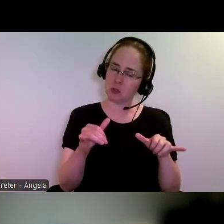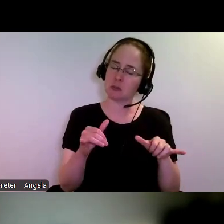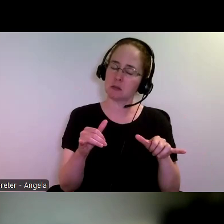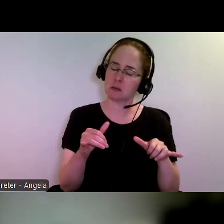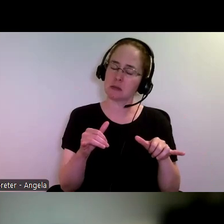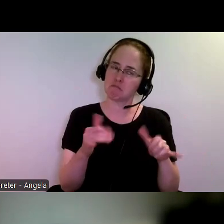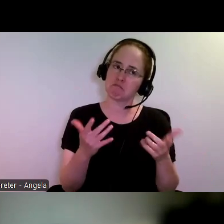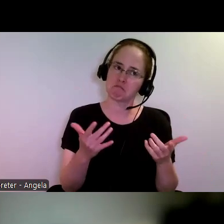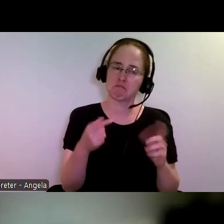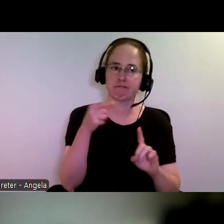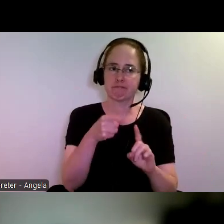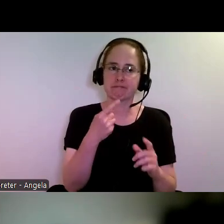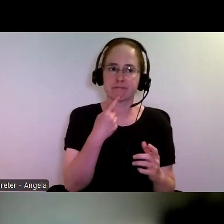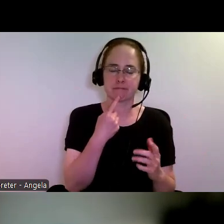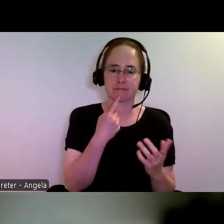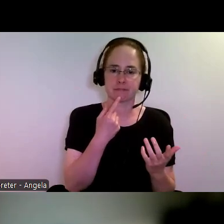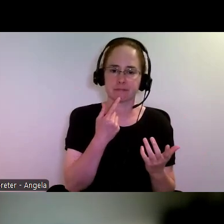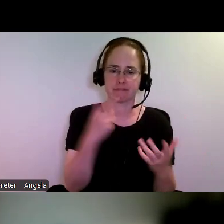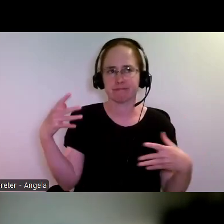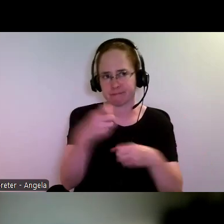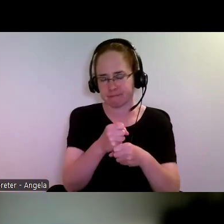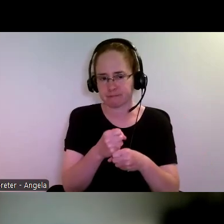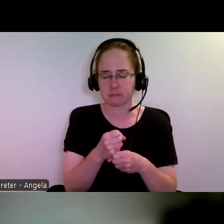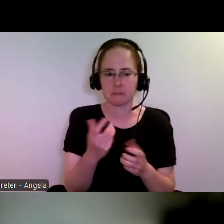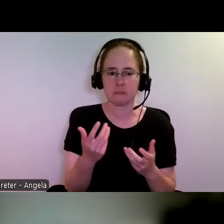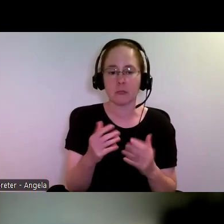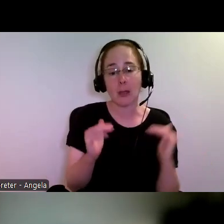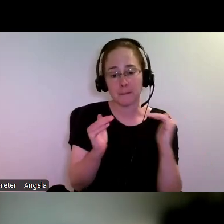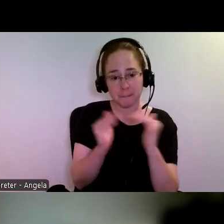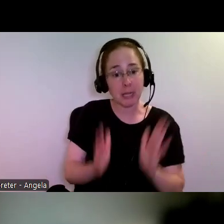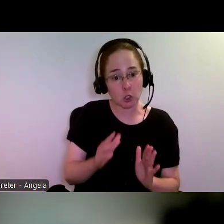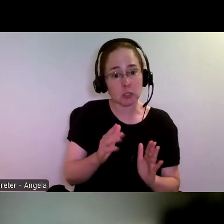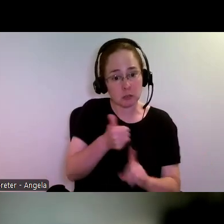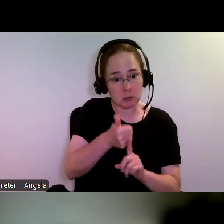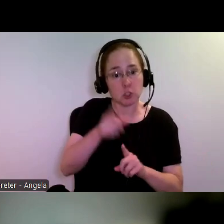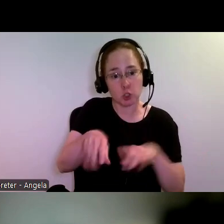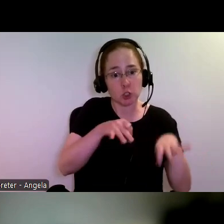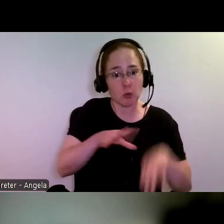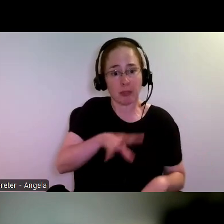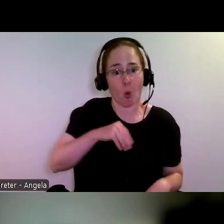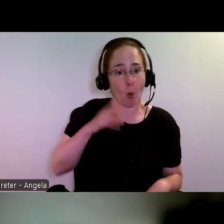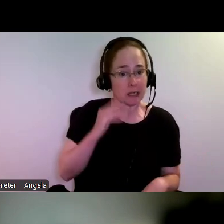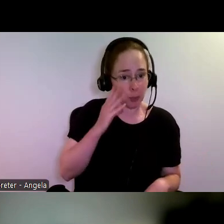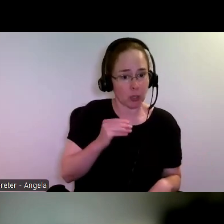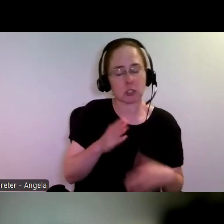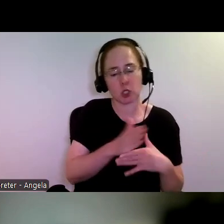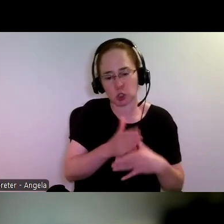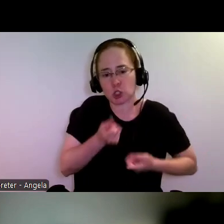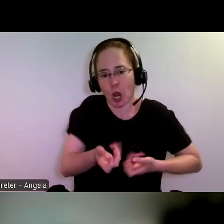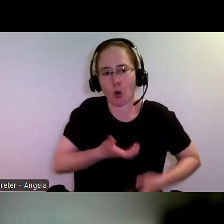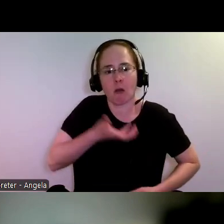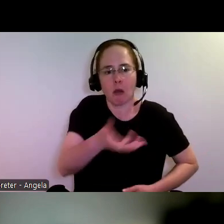standard basically, in a nutshell, indicates that peers should be able to describe their own experience and be able to share their own